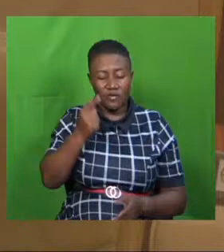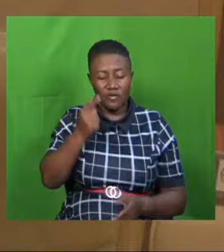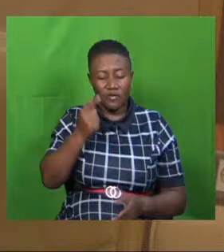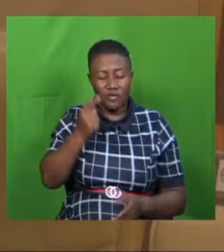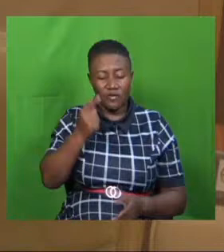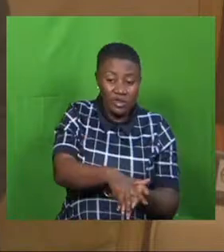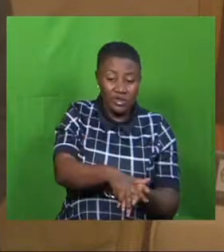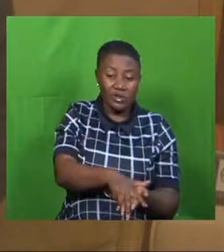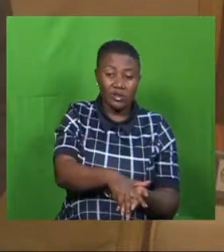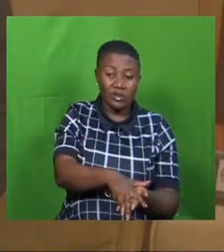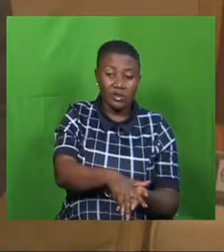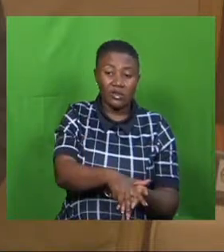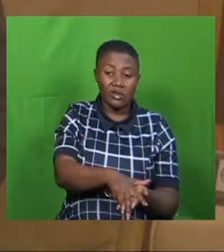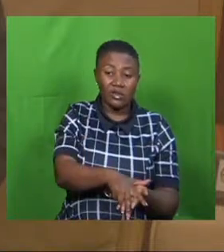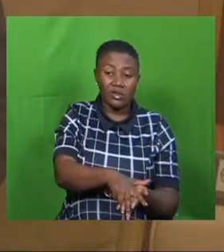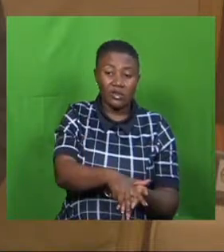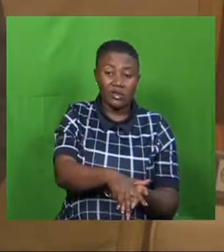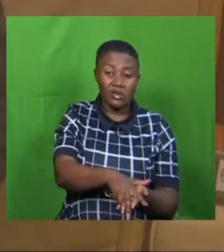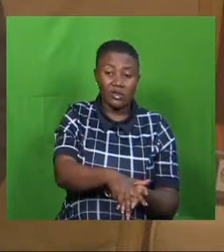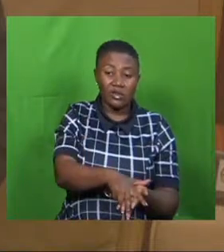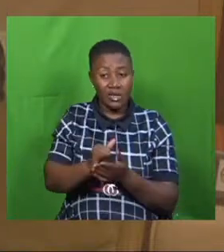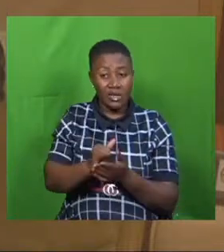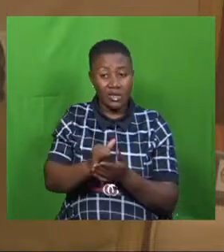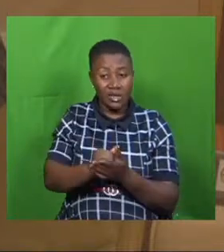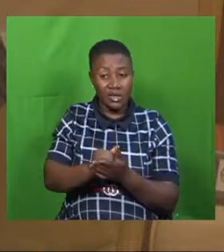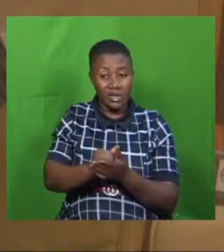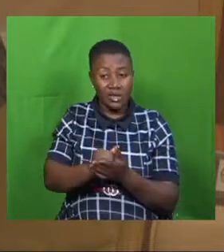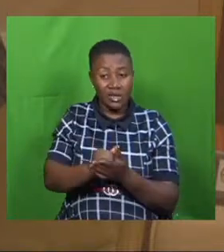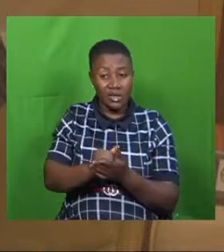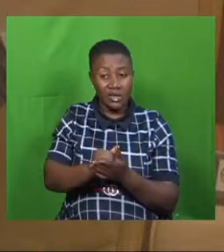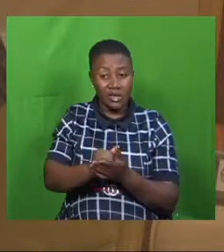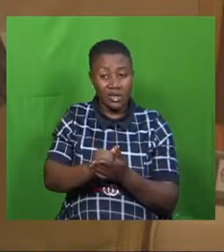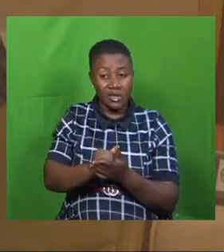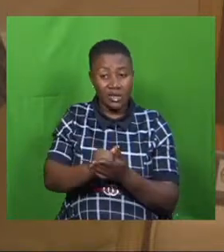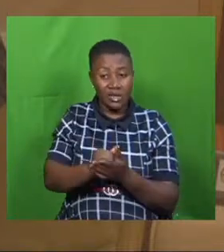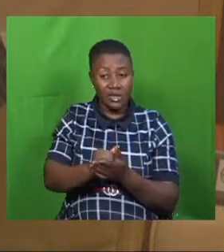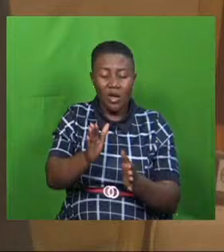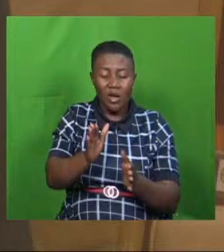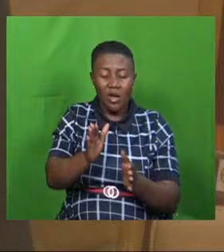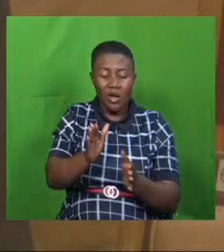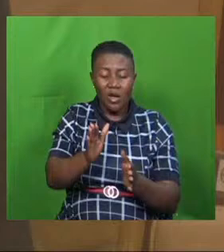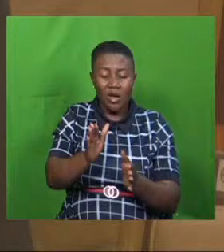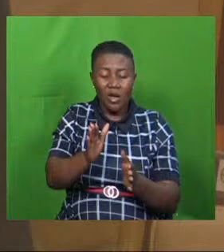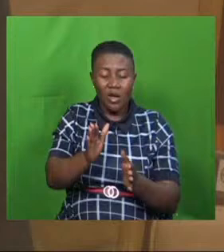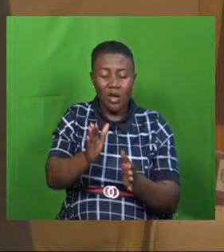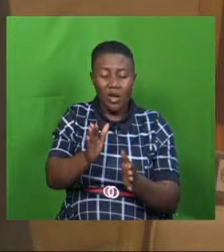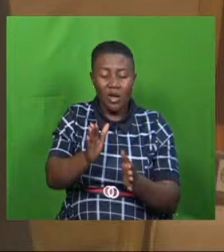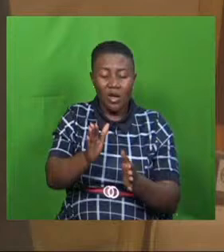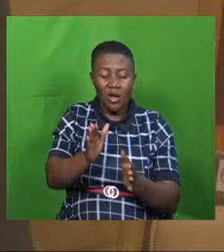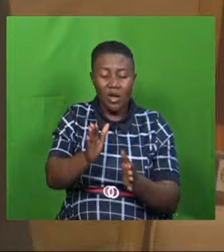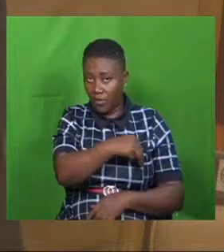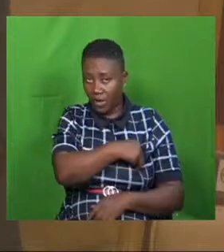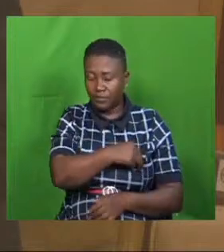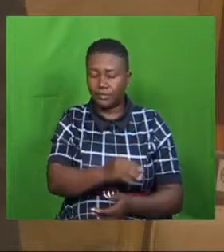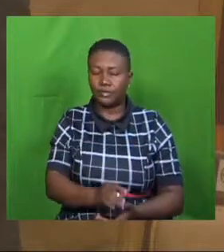Charter so as to enable Ghana become a member state.